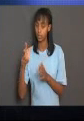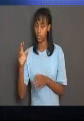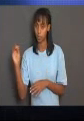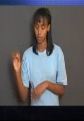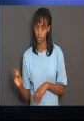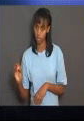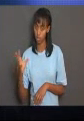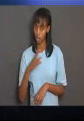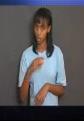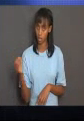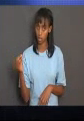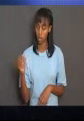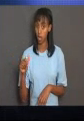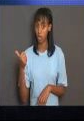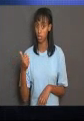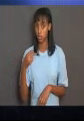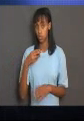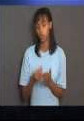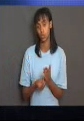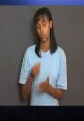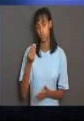2.3%, and other